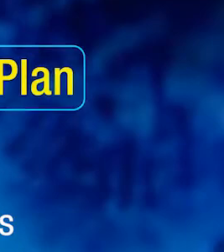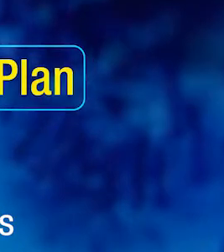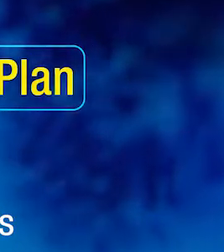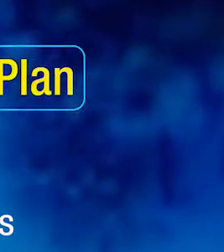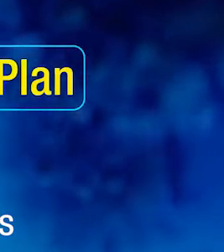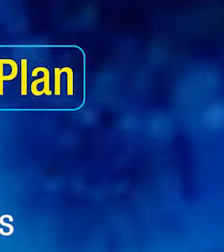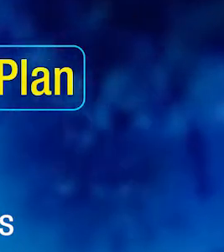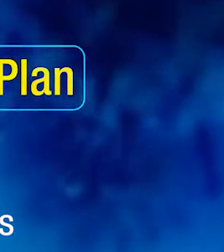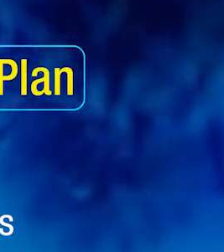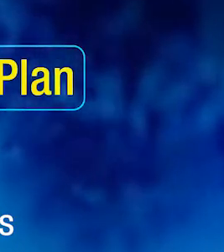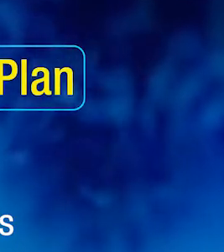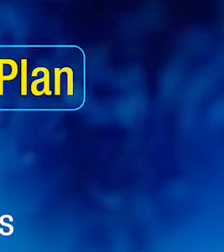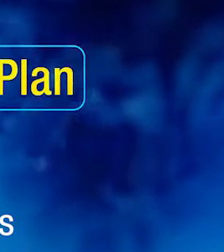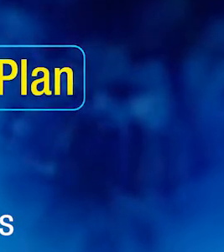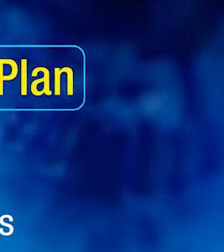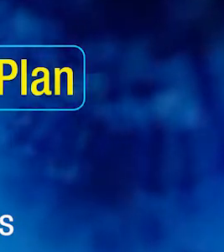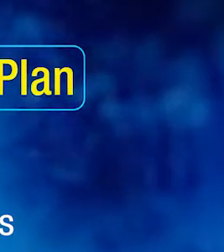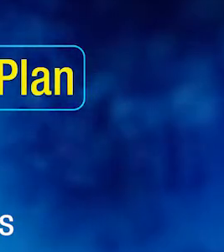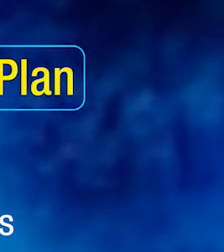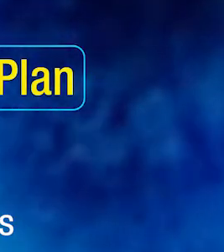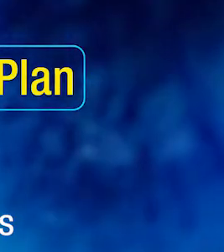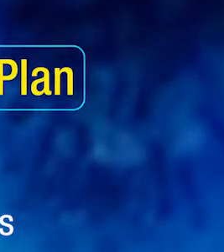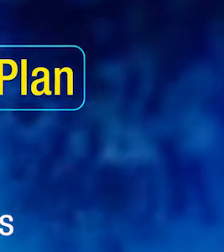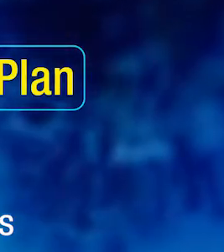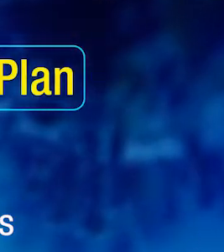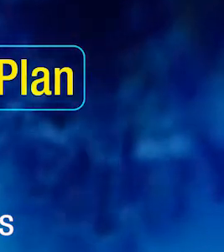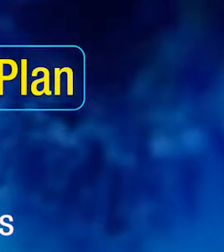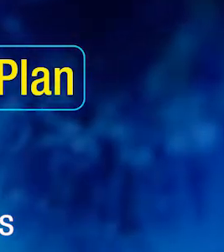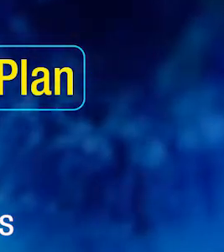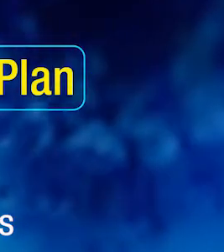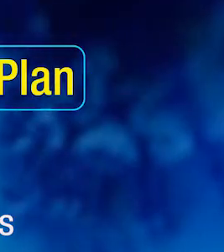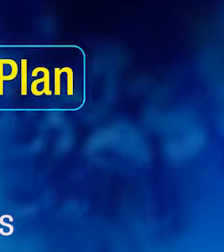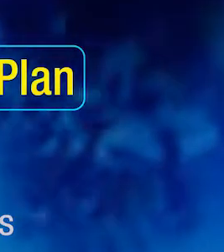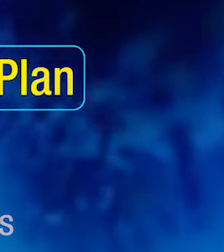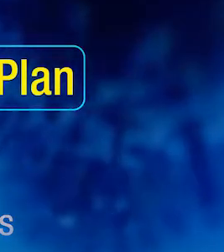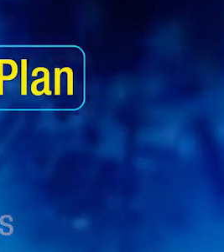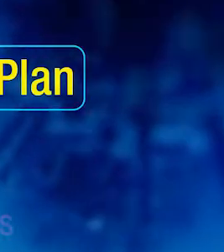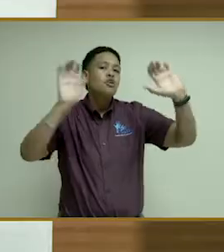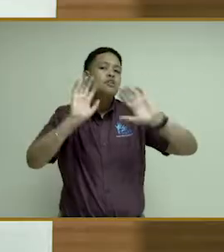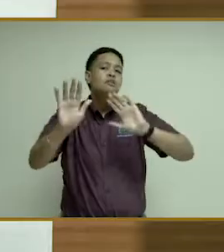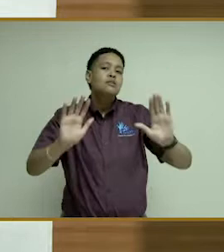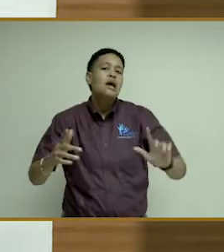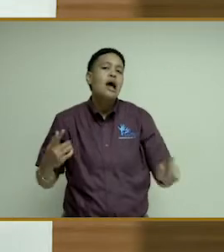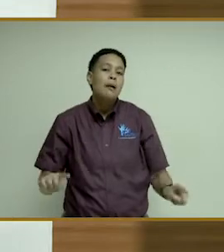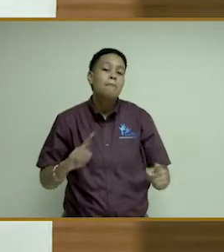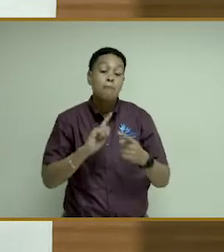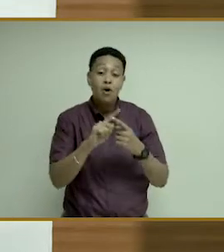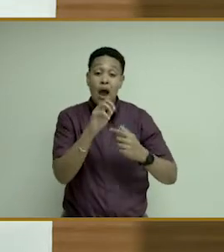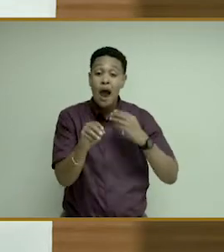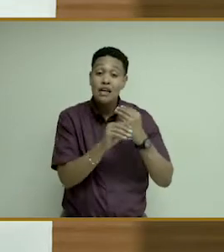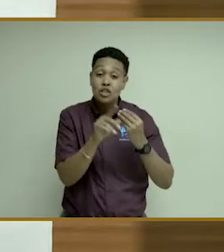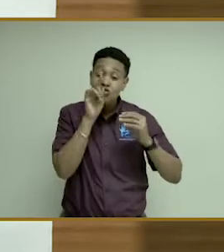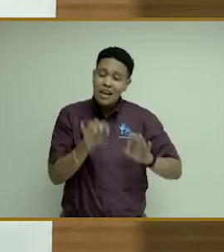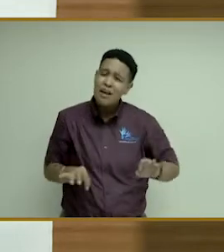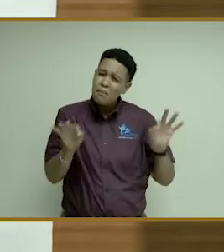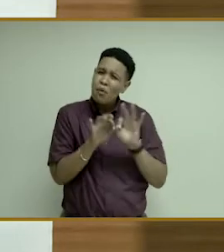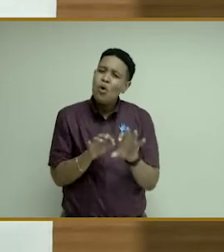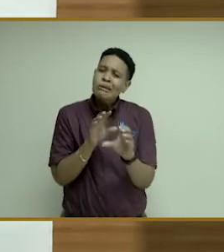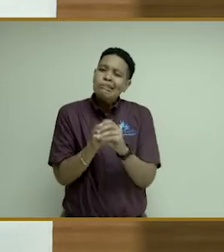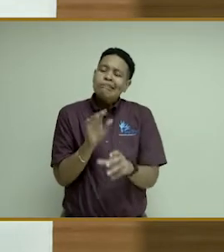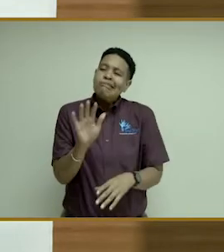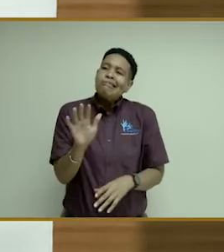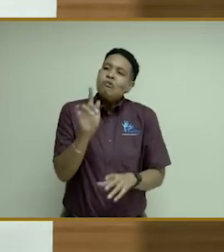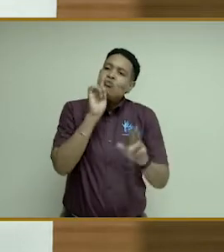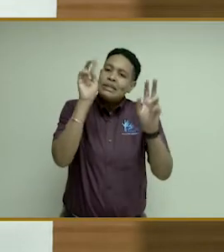a view to enhance the capacity to respond to emergencies will be also an important part of